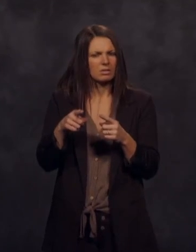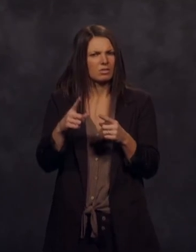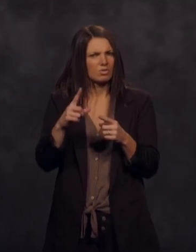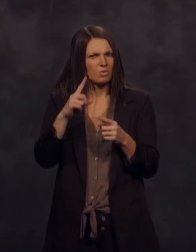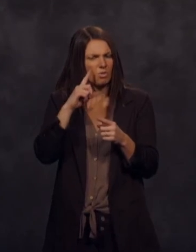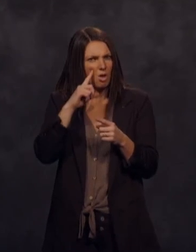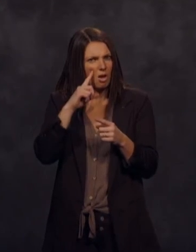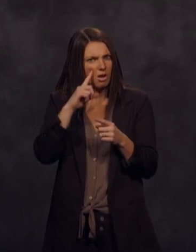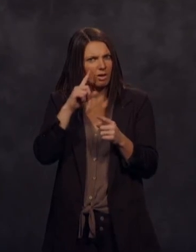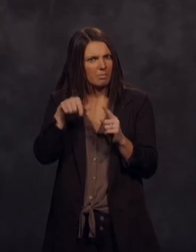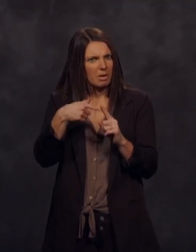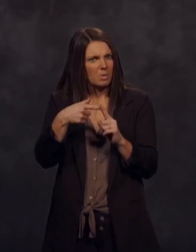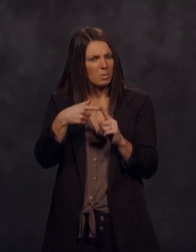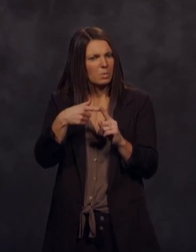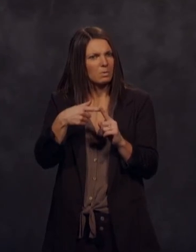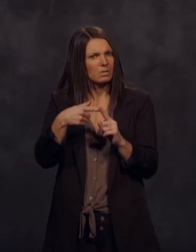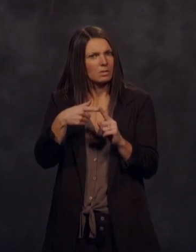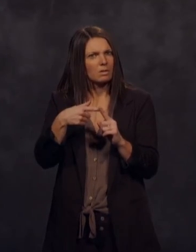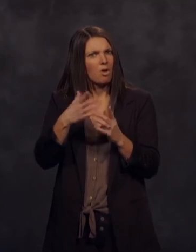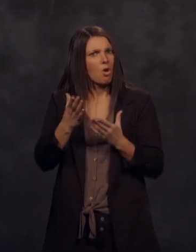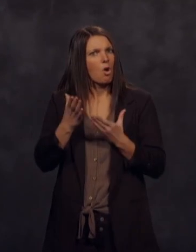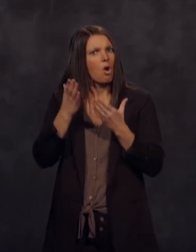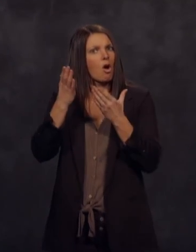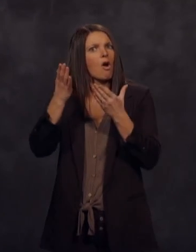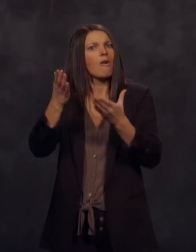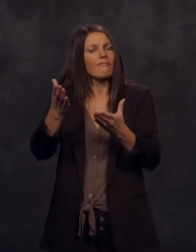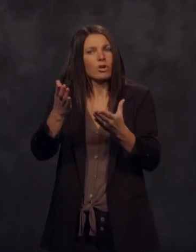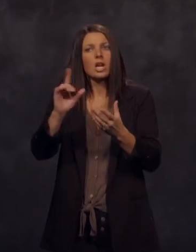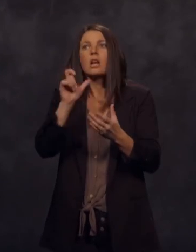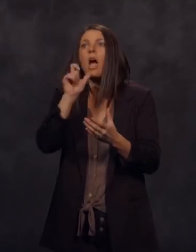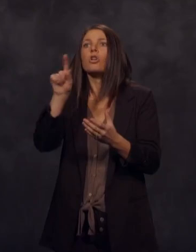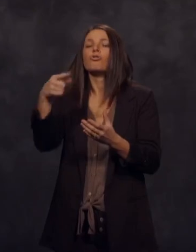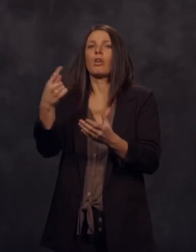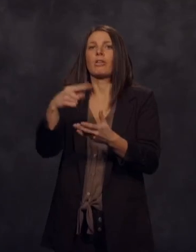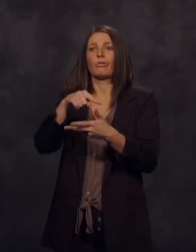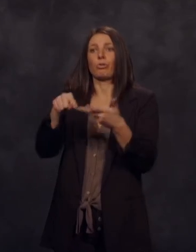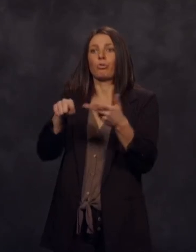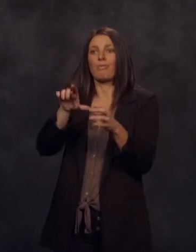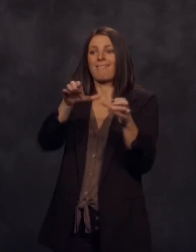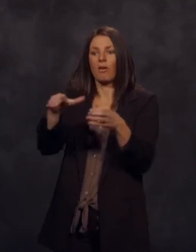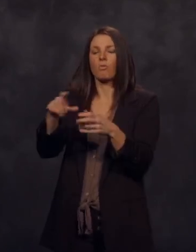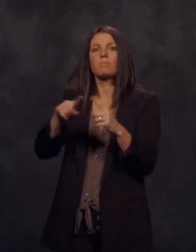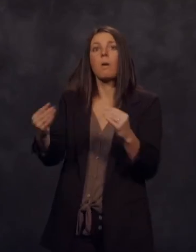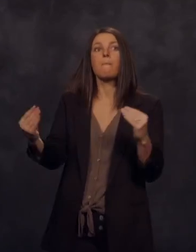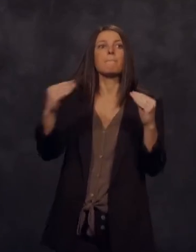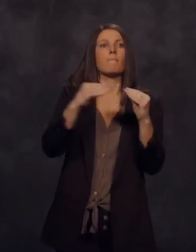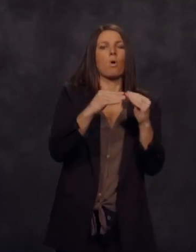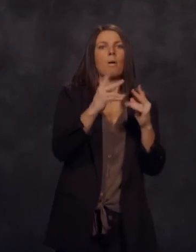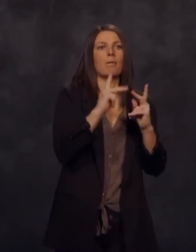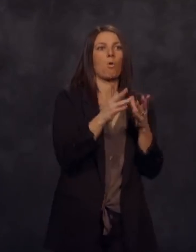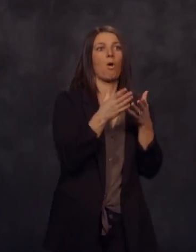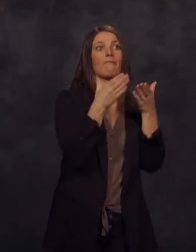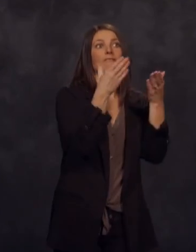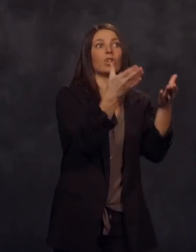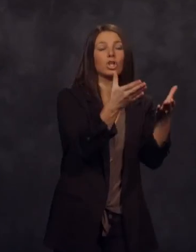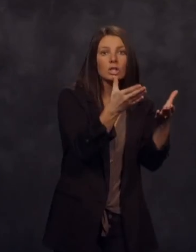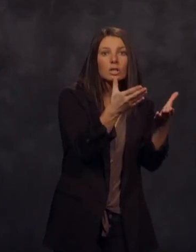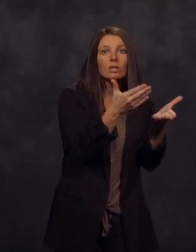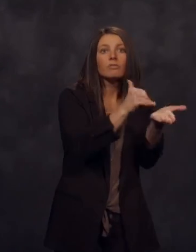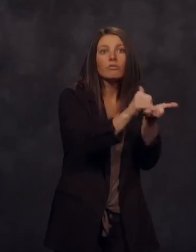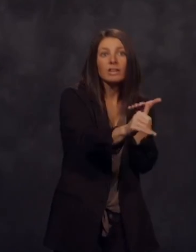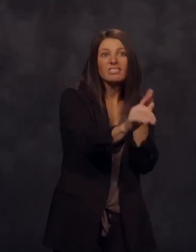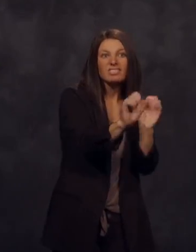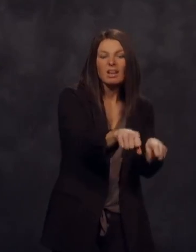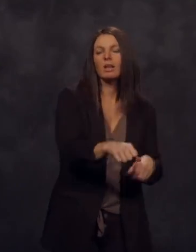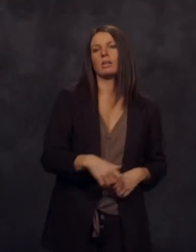being given to maybe offering, expanding the pool of people that would be eligible? Yeah, on my part, there is, yeah. I